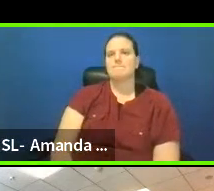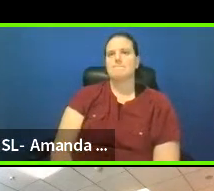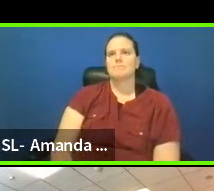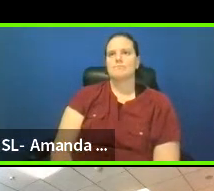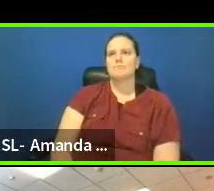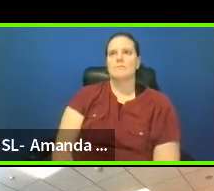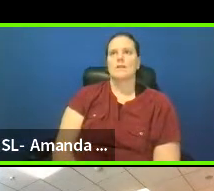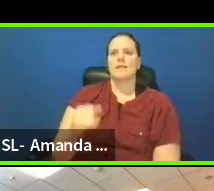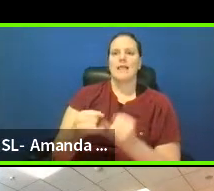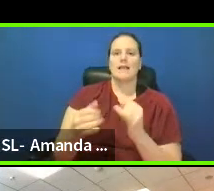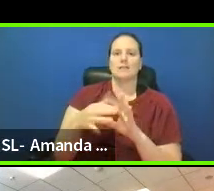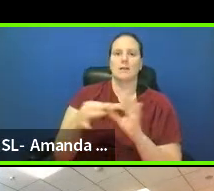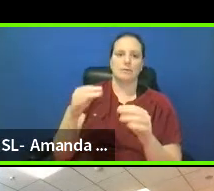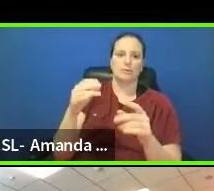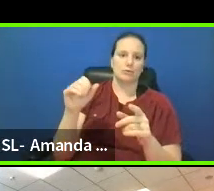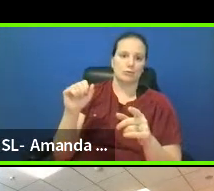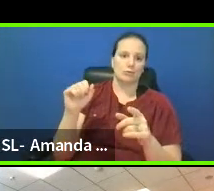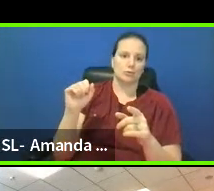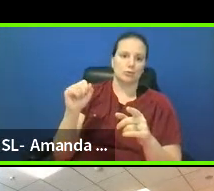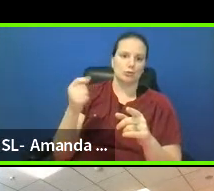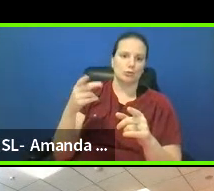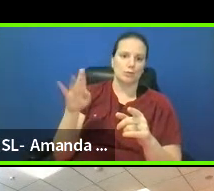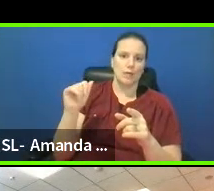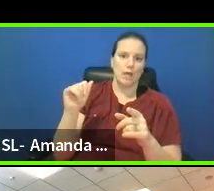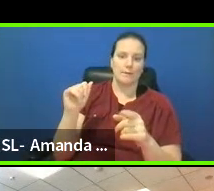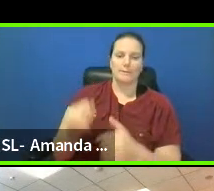Okay, last comment, Jarina.